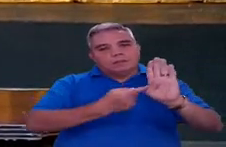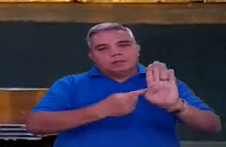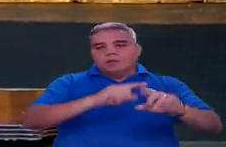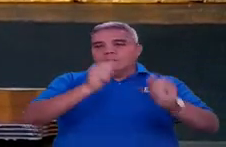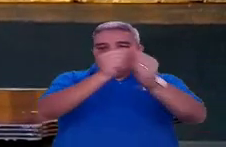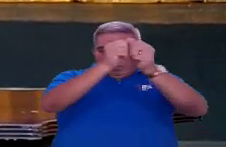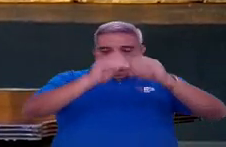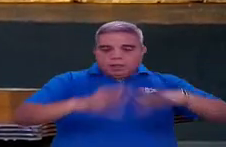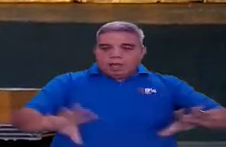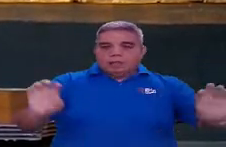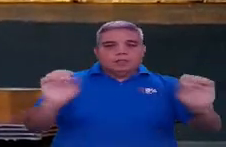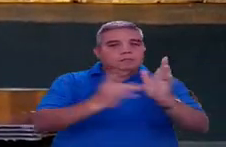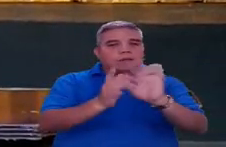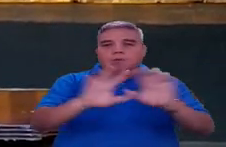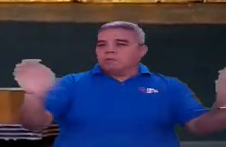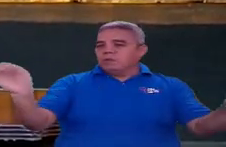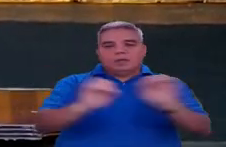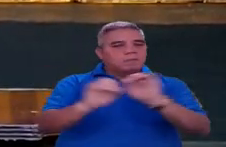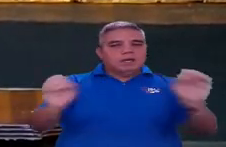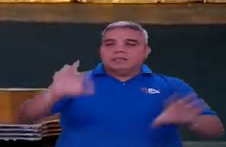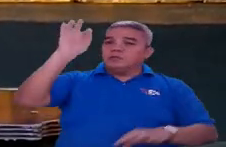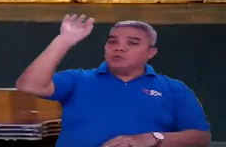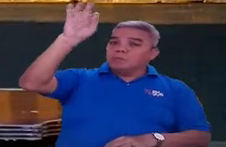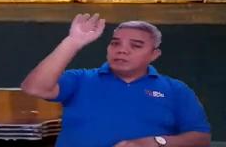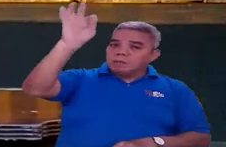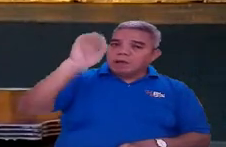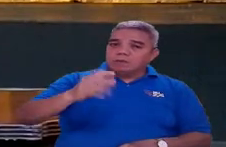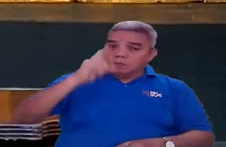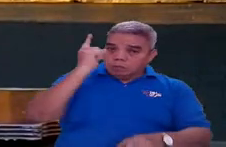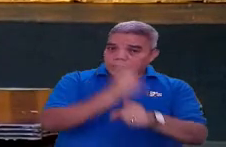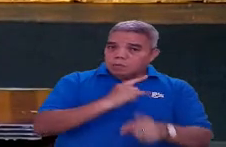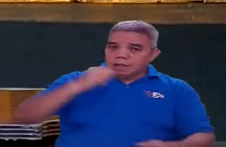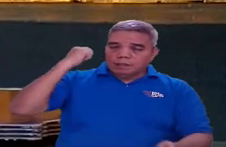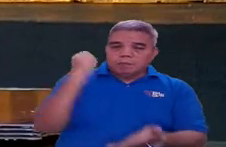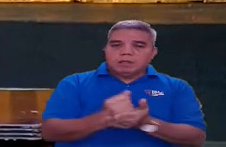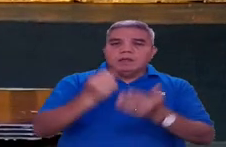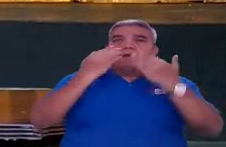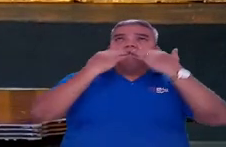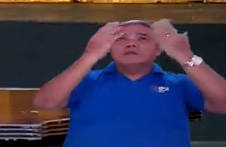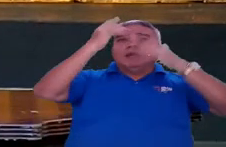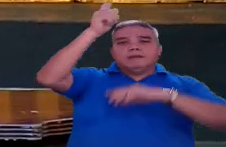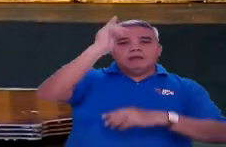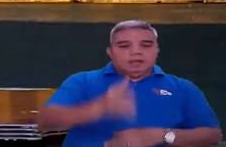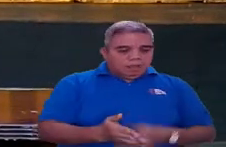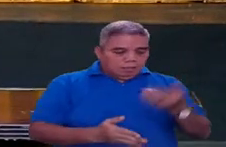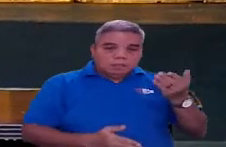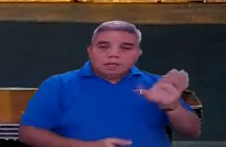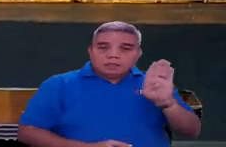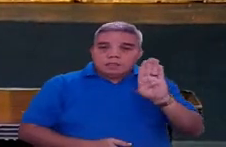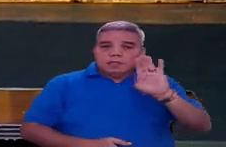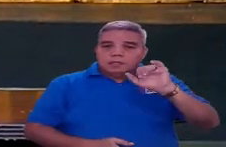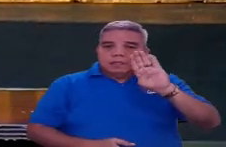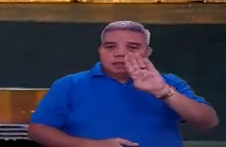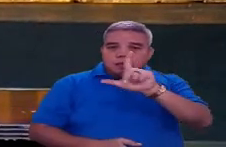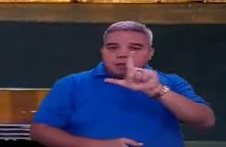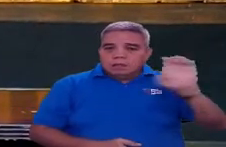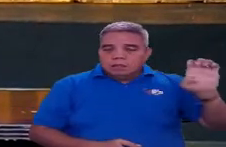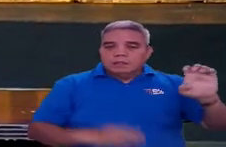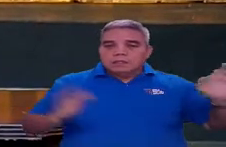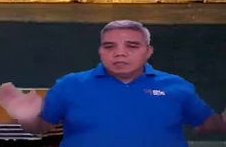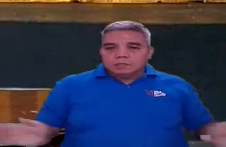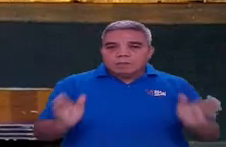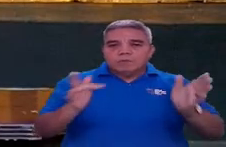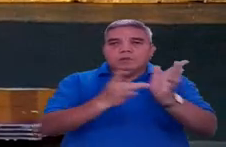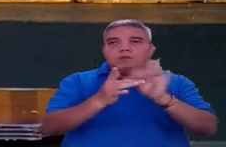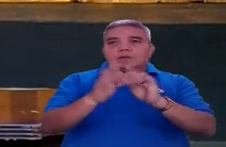this Bible, we have nothing to preach about. Amen? Thank God that this Bible is an inspired Word